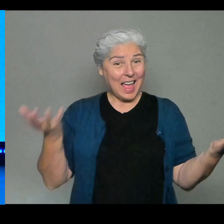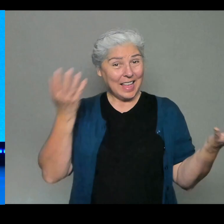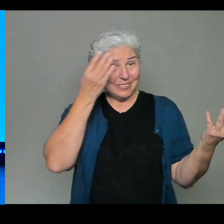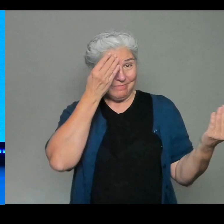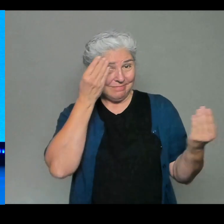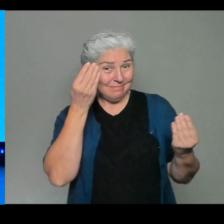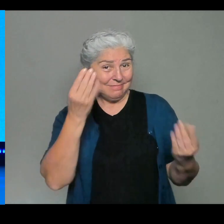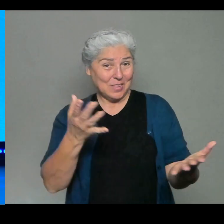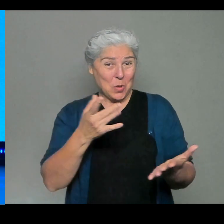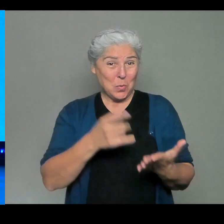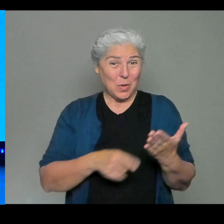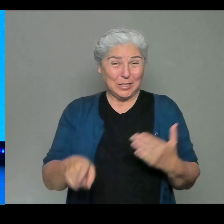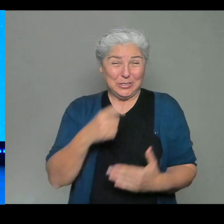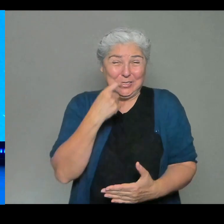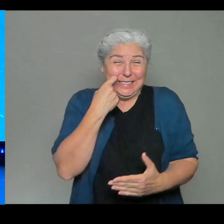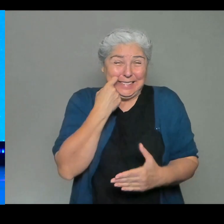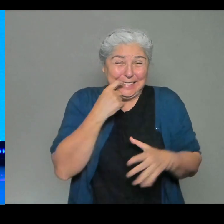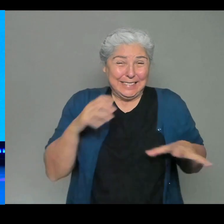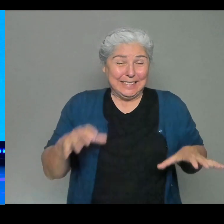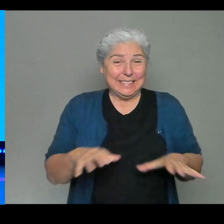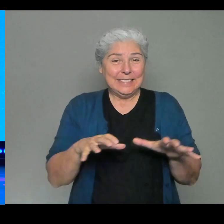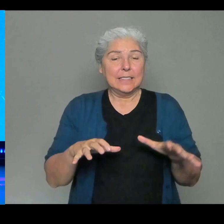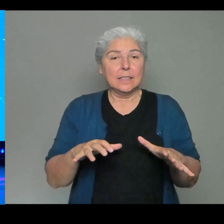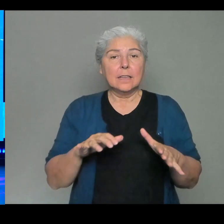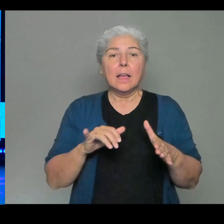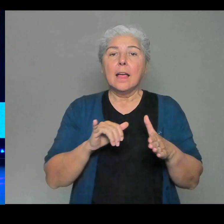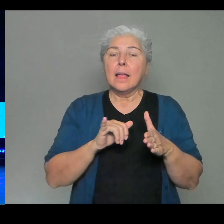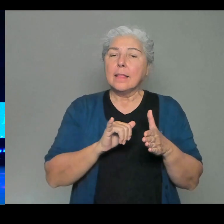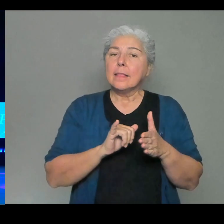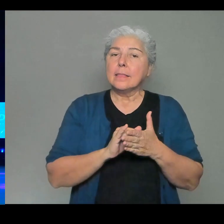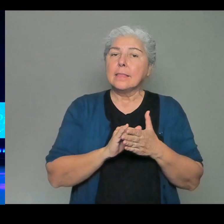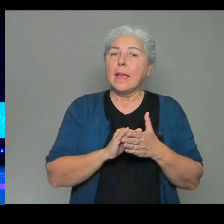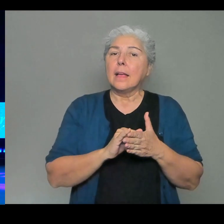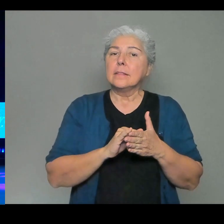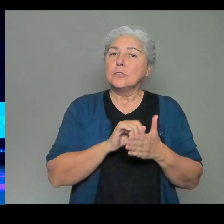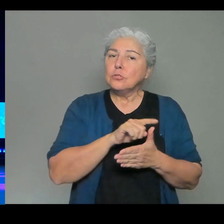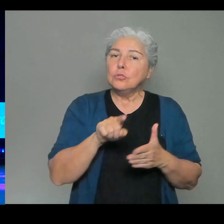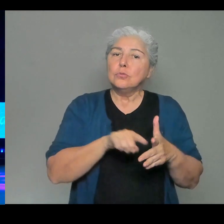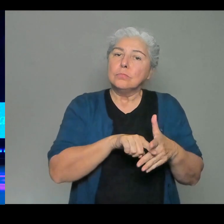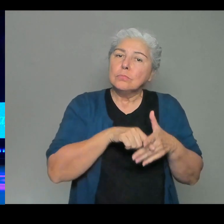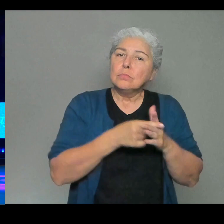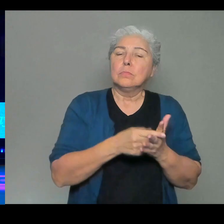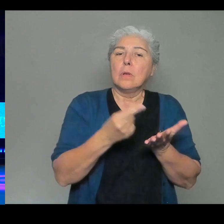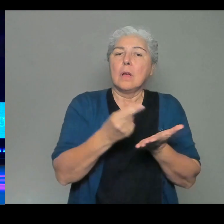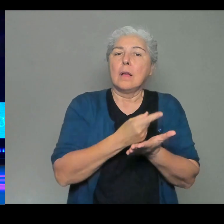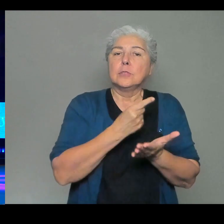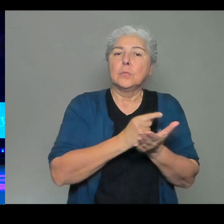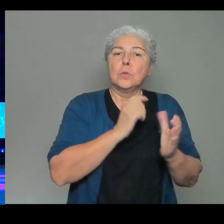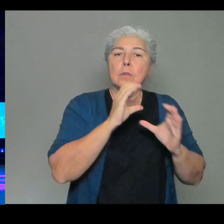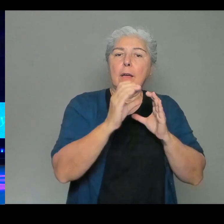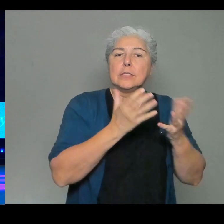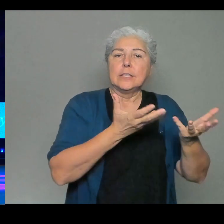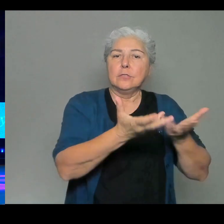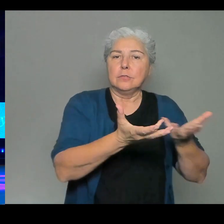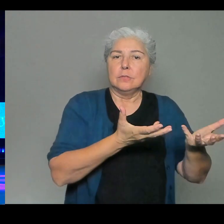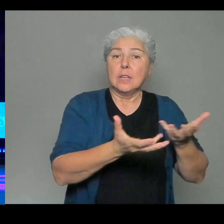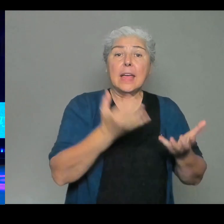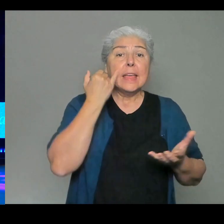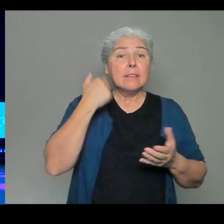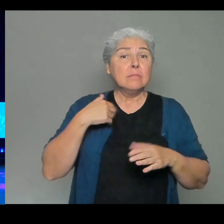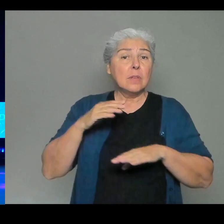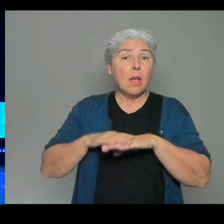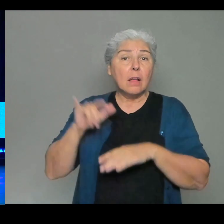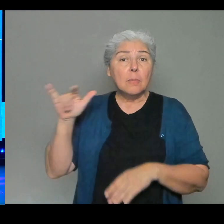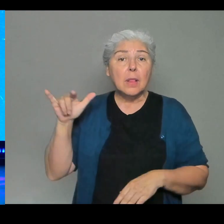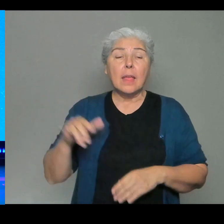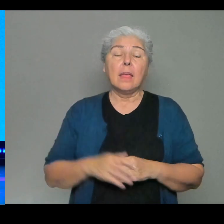So, just so you know, what you just did is begin a gospel conversation. So